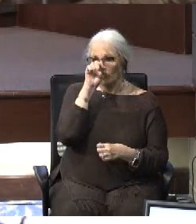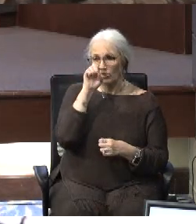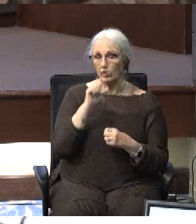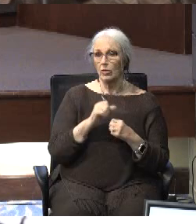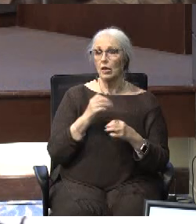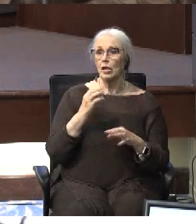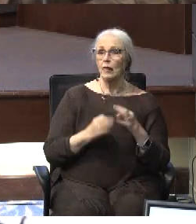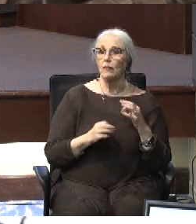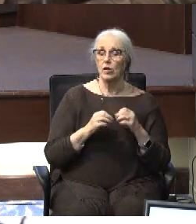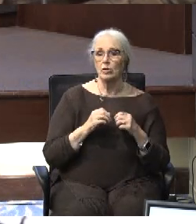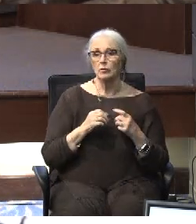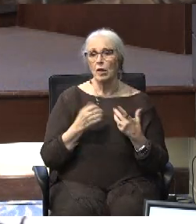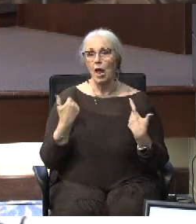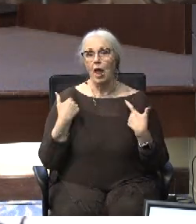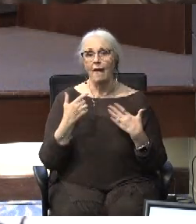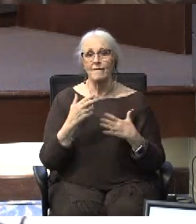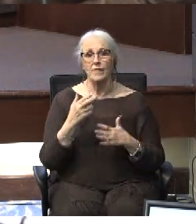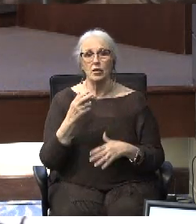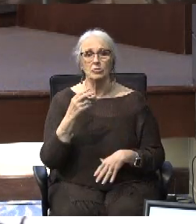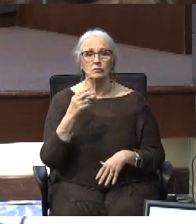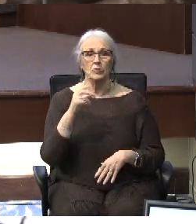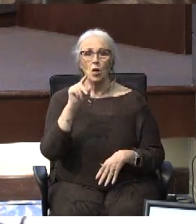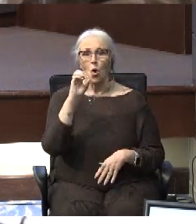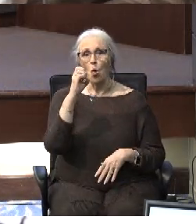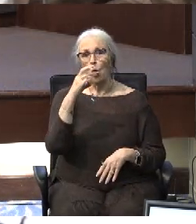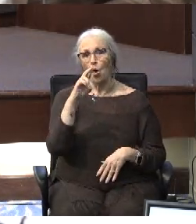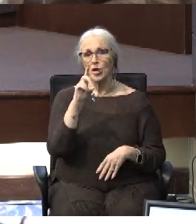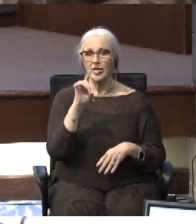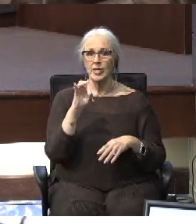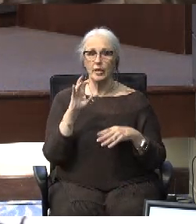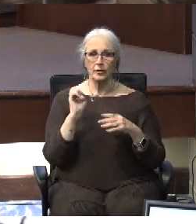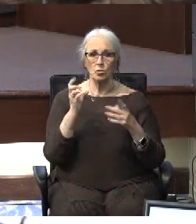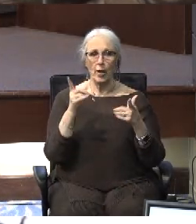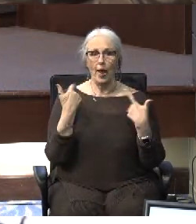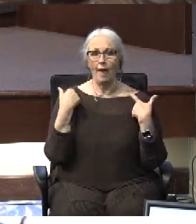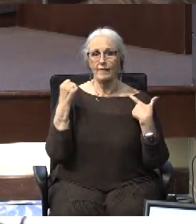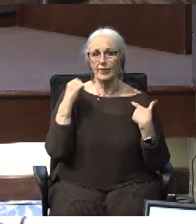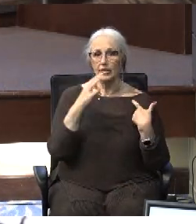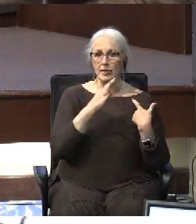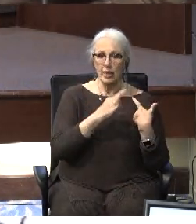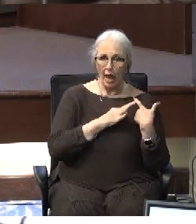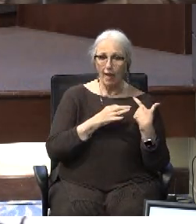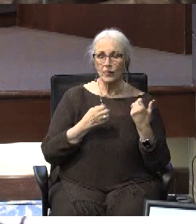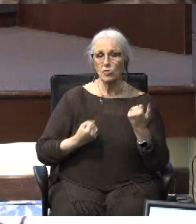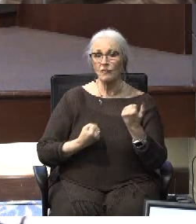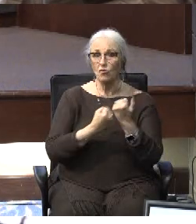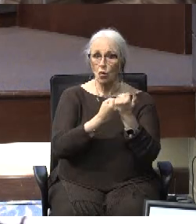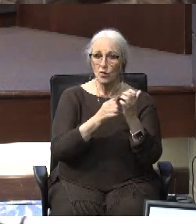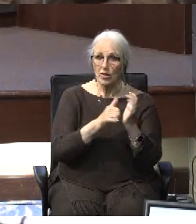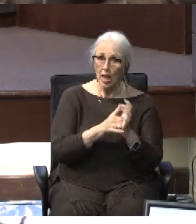If we proceed to an ordinance, we will have to have staff to fund that and vehicles and things.